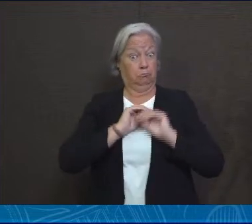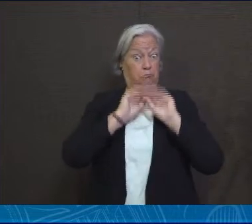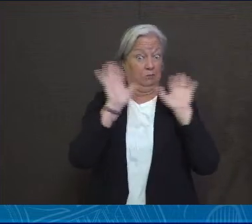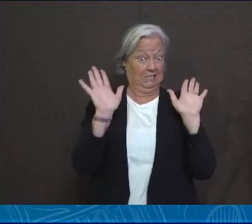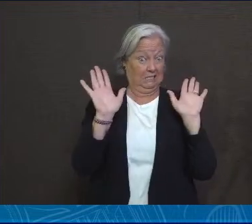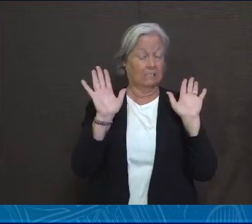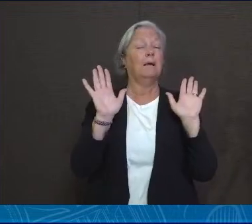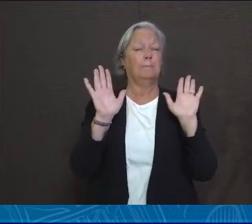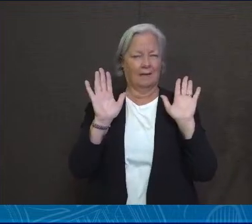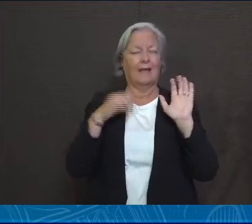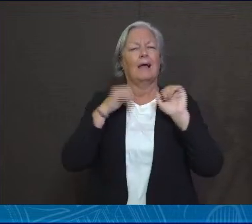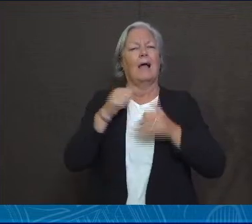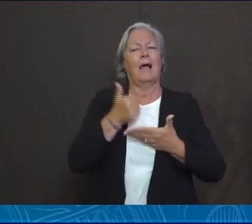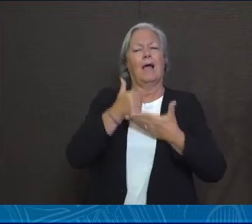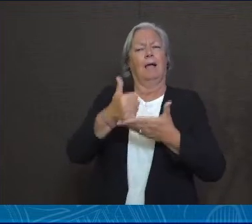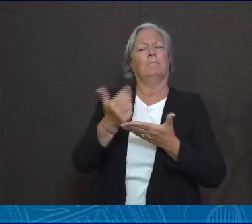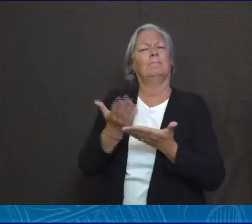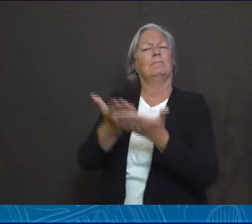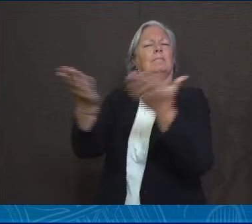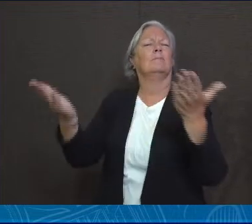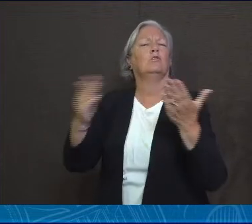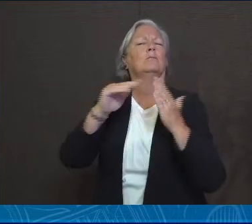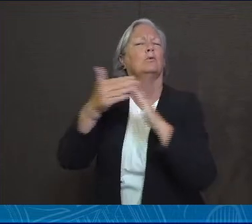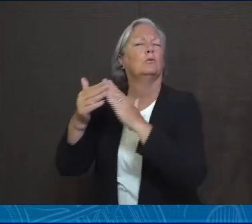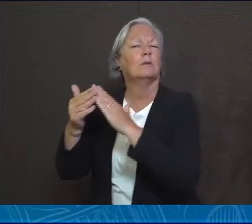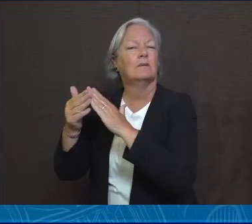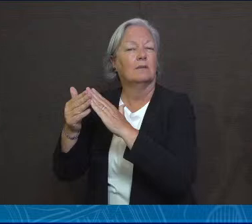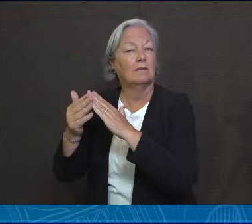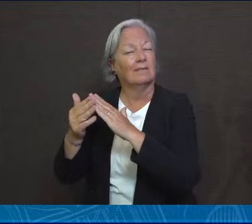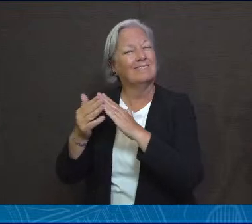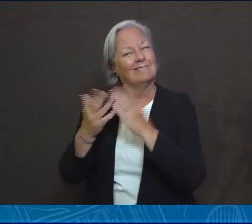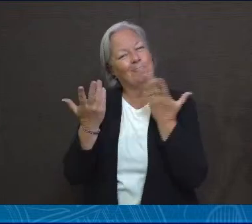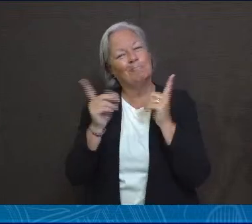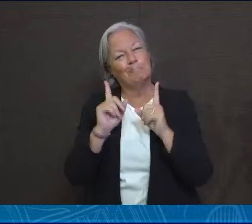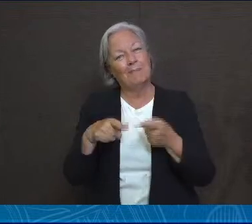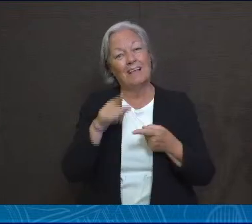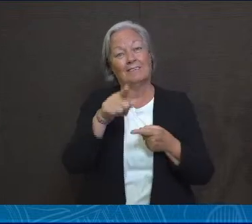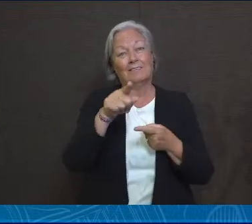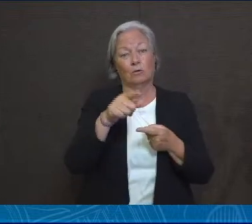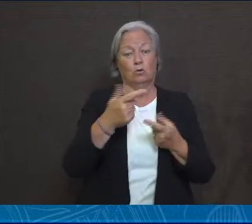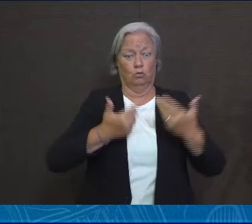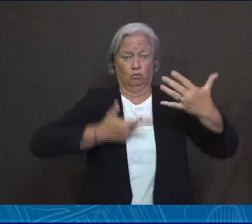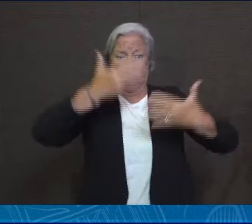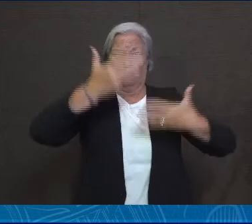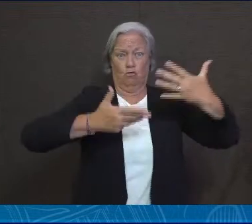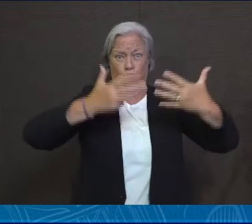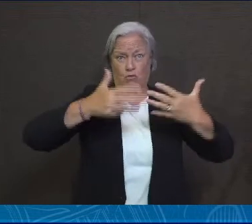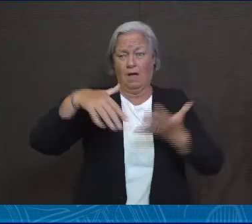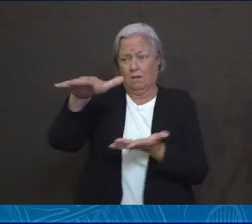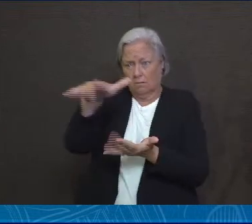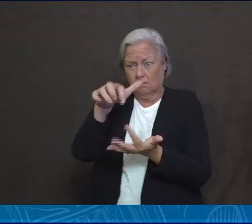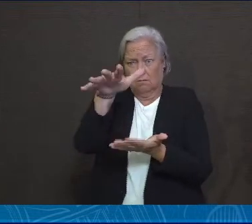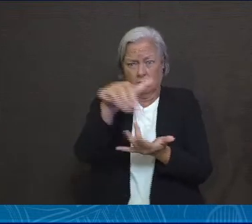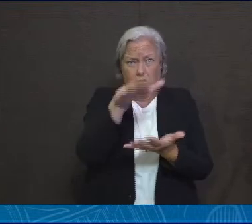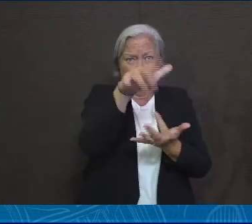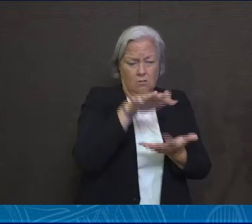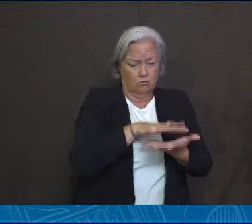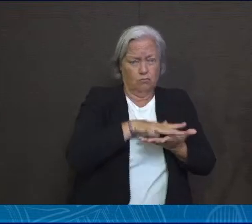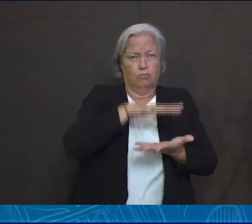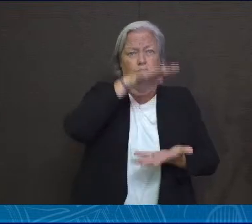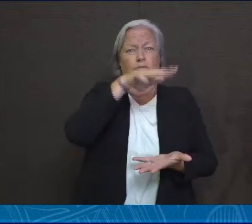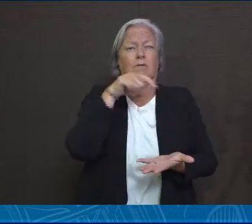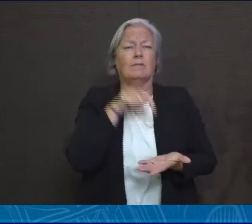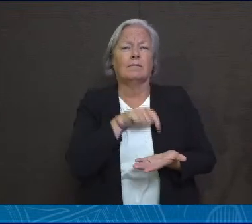we're extremely conscious of. So once you collect data, obviously using it properly is also really important because people might